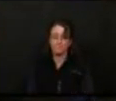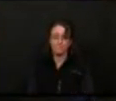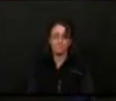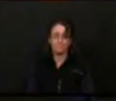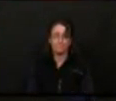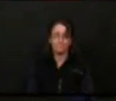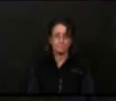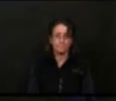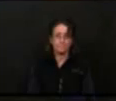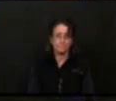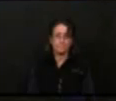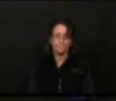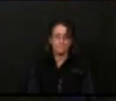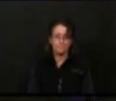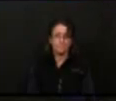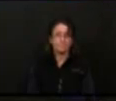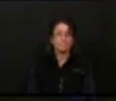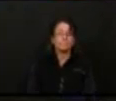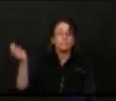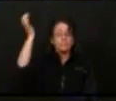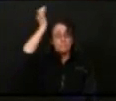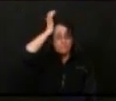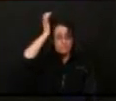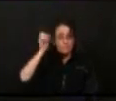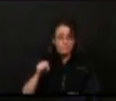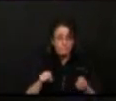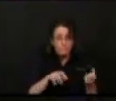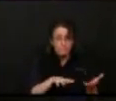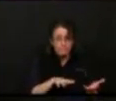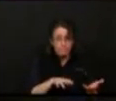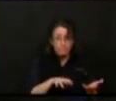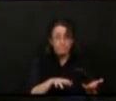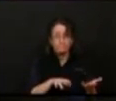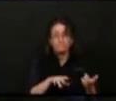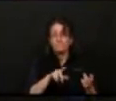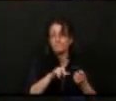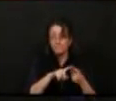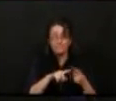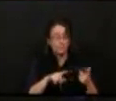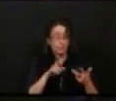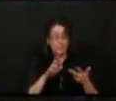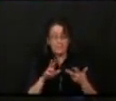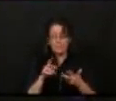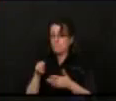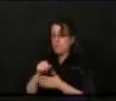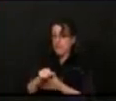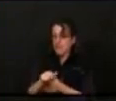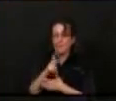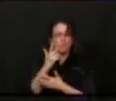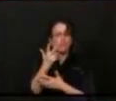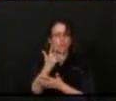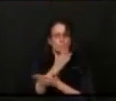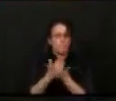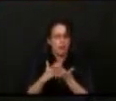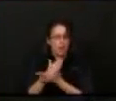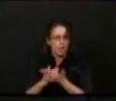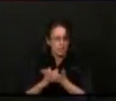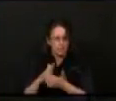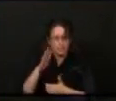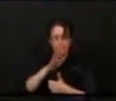disposal. There are essentially three primary parts of that that we're paying for. We